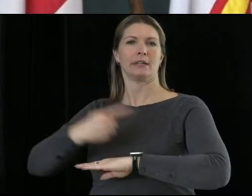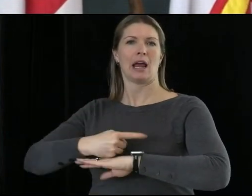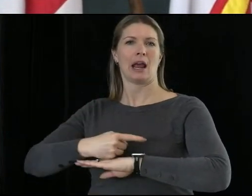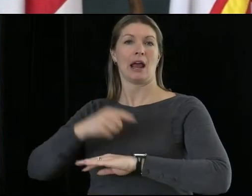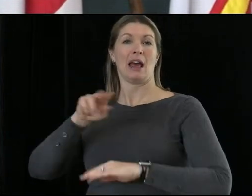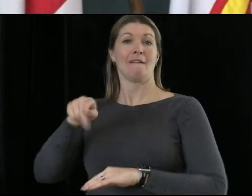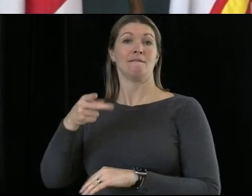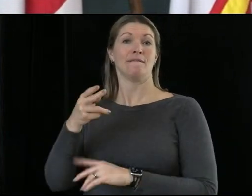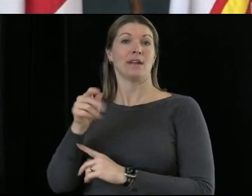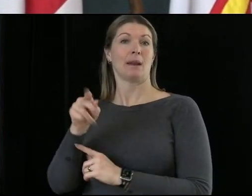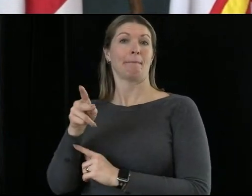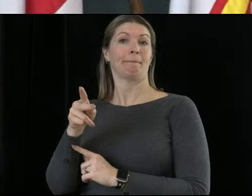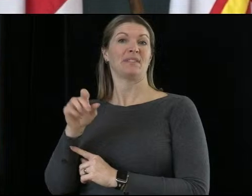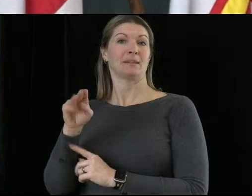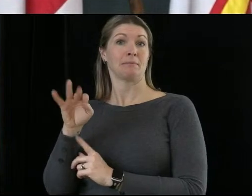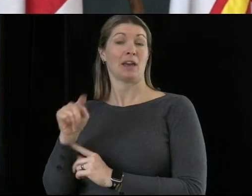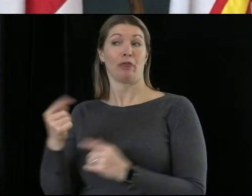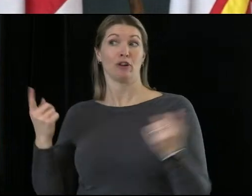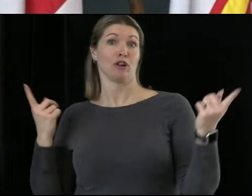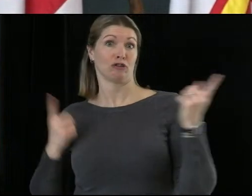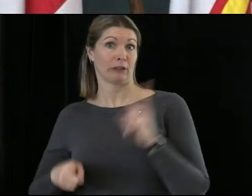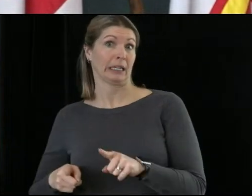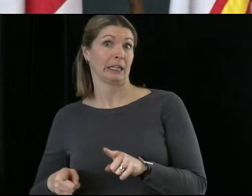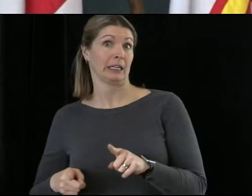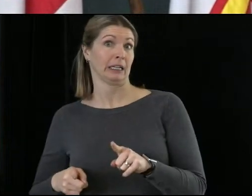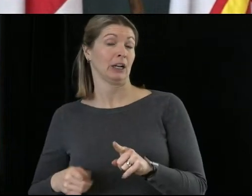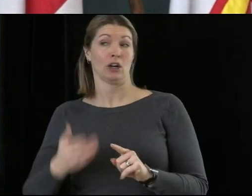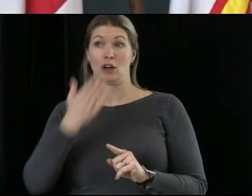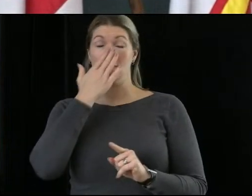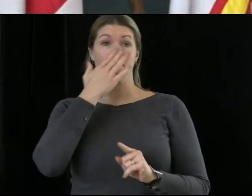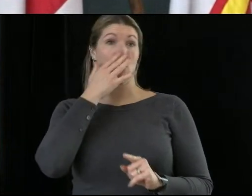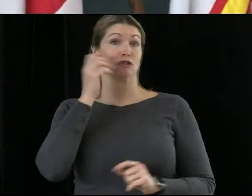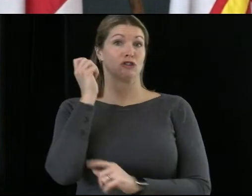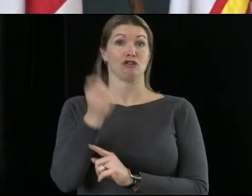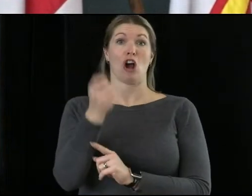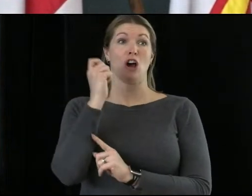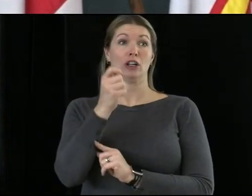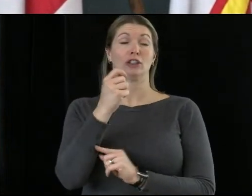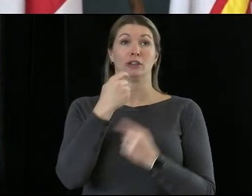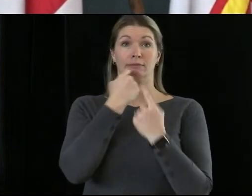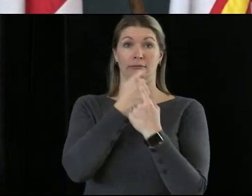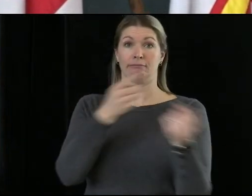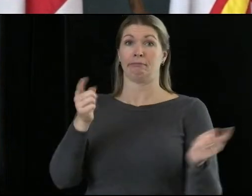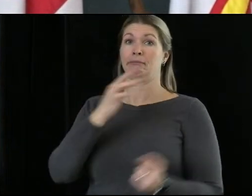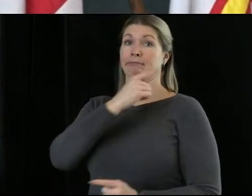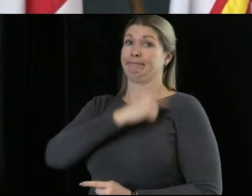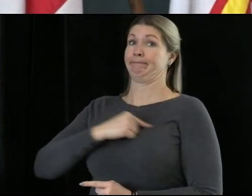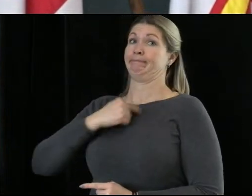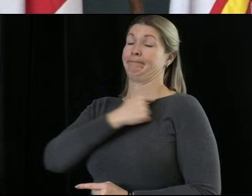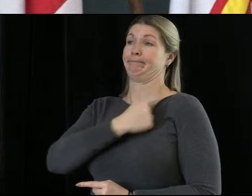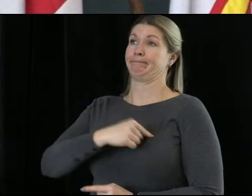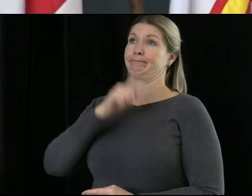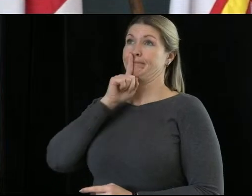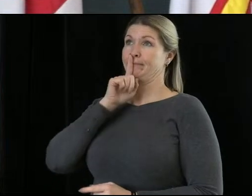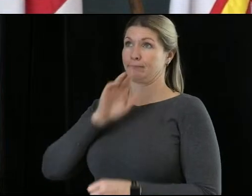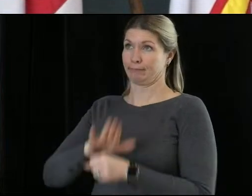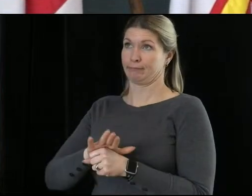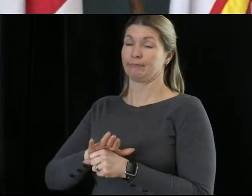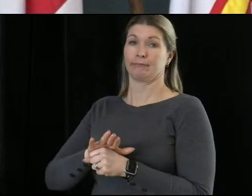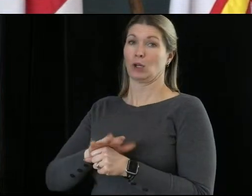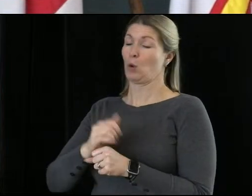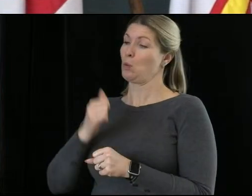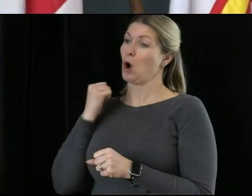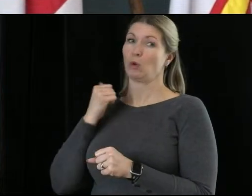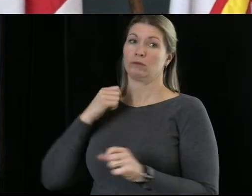Smith agreed to, spoke before the judge, absolutely promised he would not